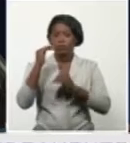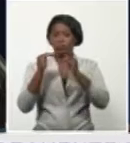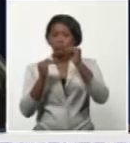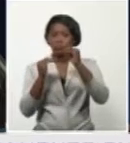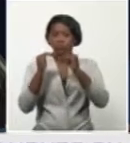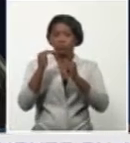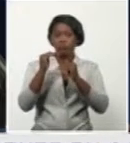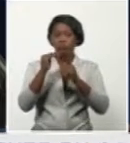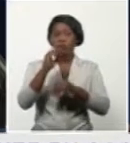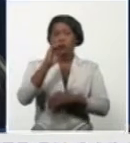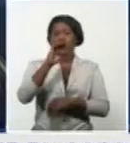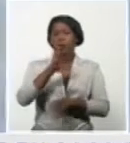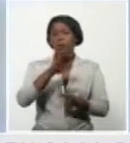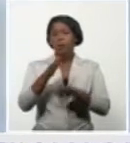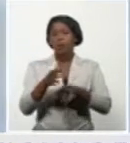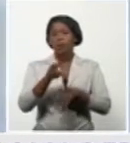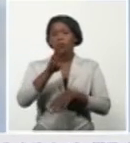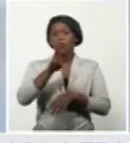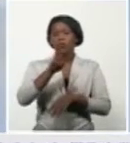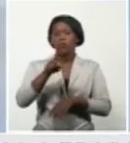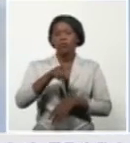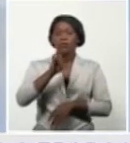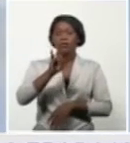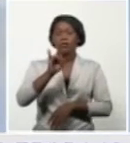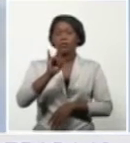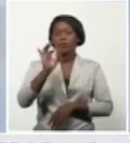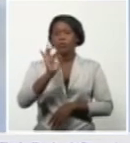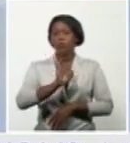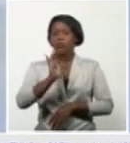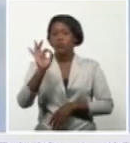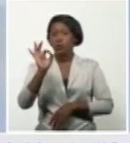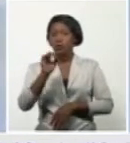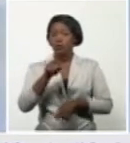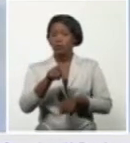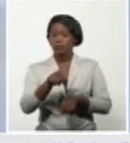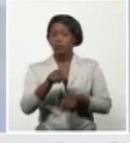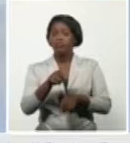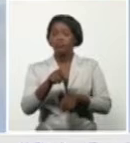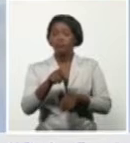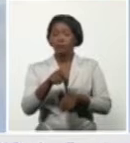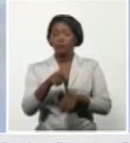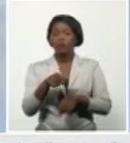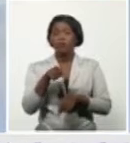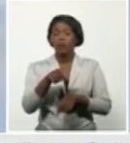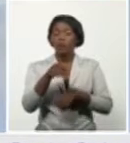a lethality rate of 3.96%.